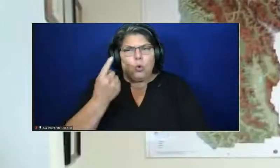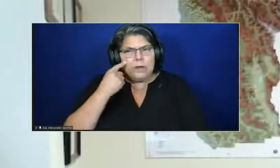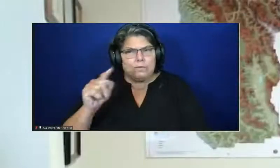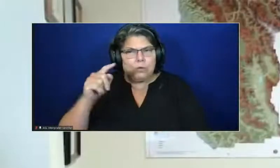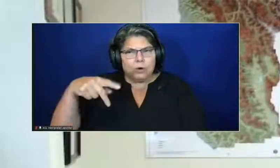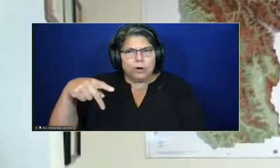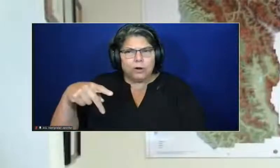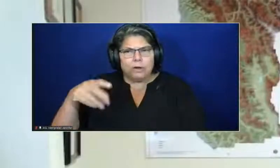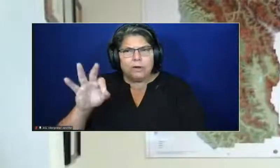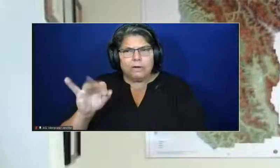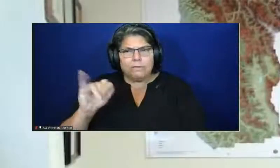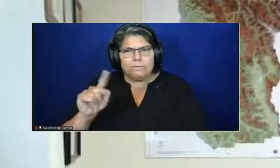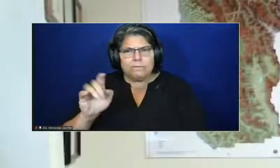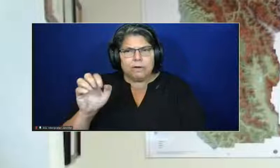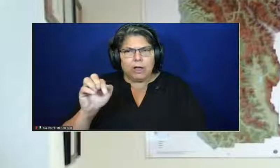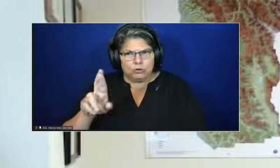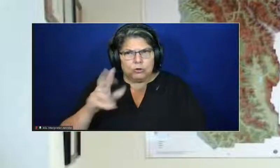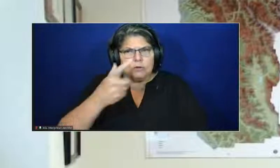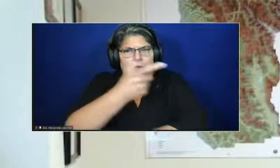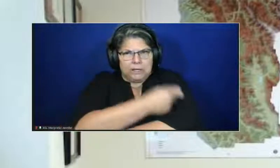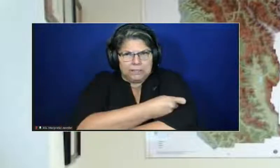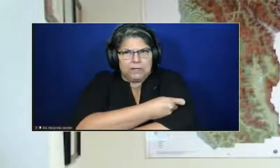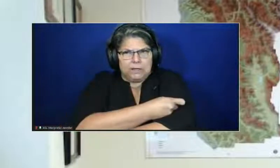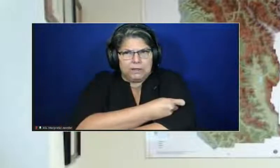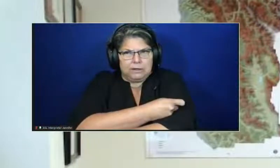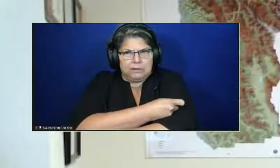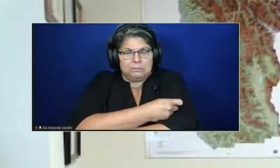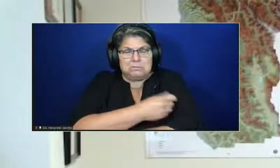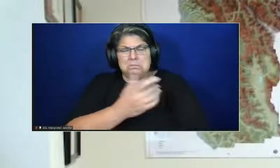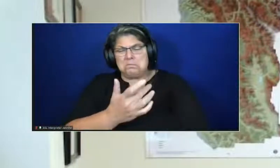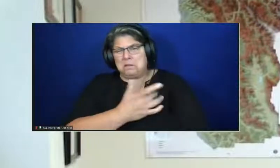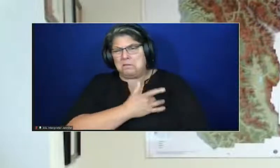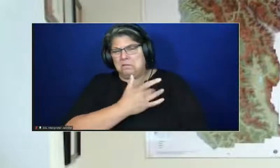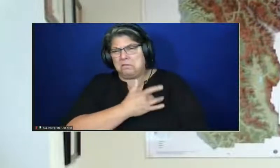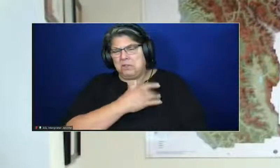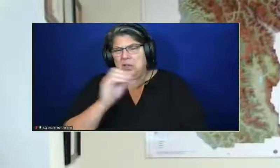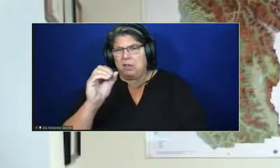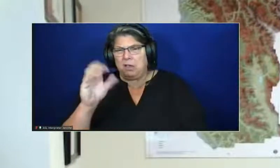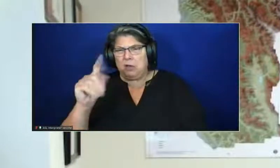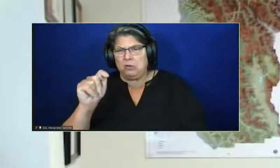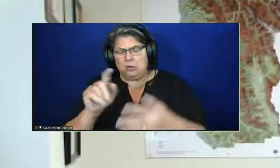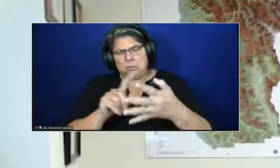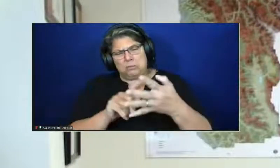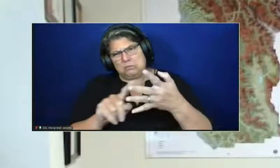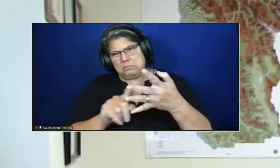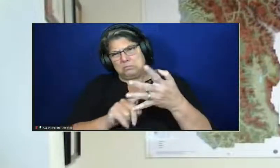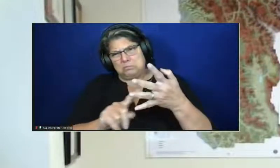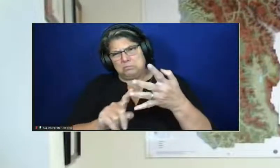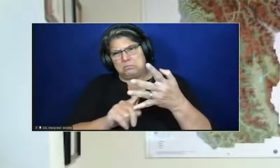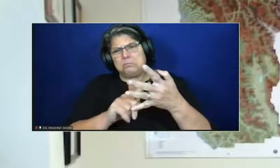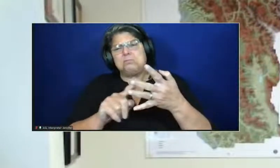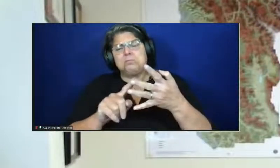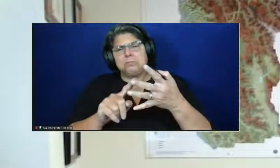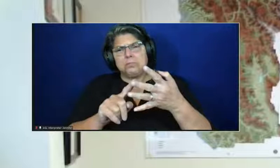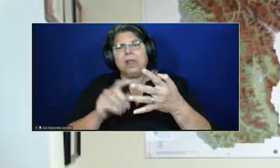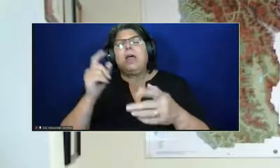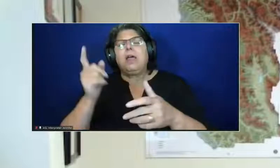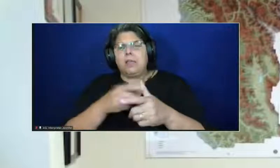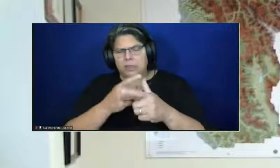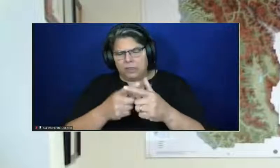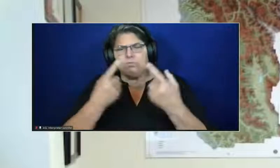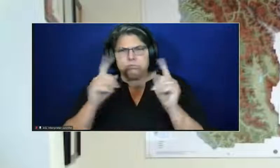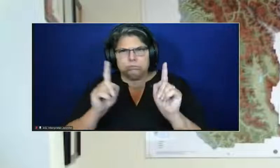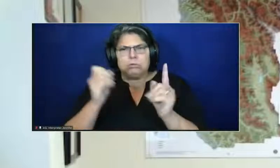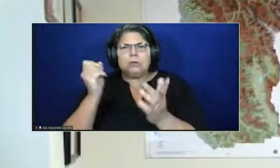Pfizer vaccine. It's in the middle of October that we hope, that they will also be authorized for